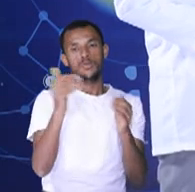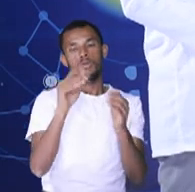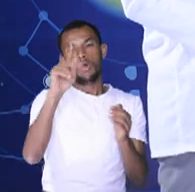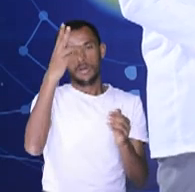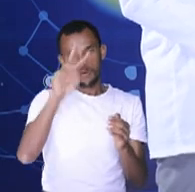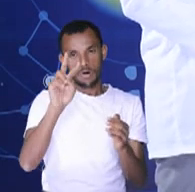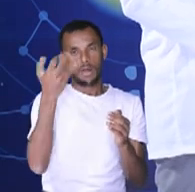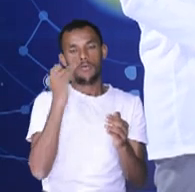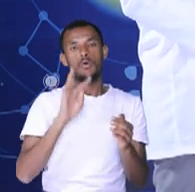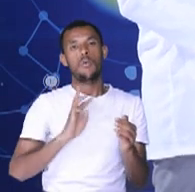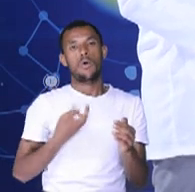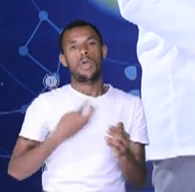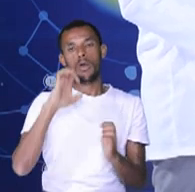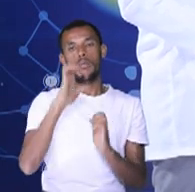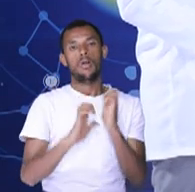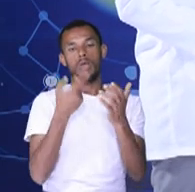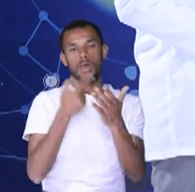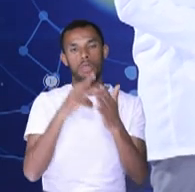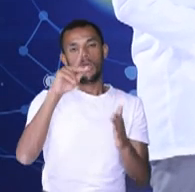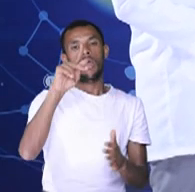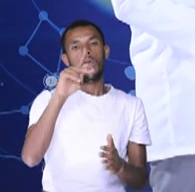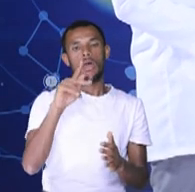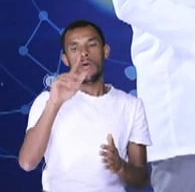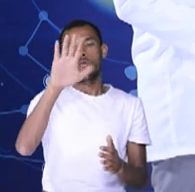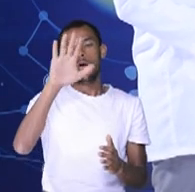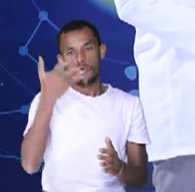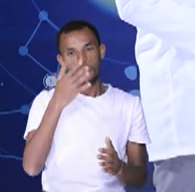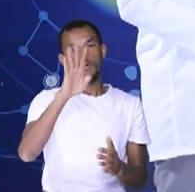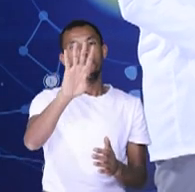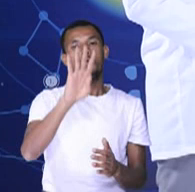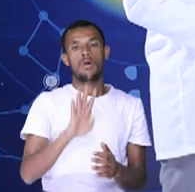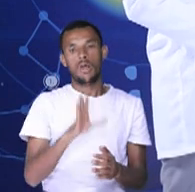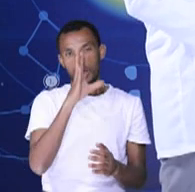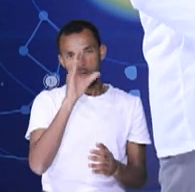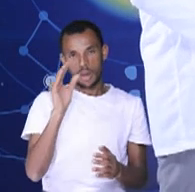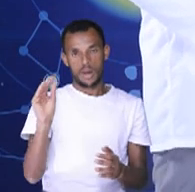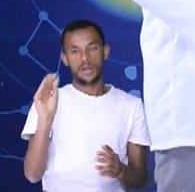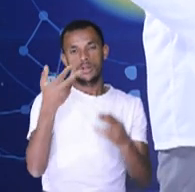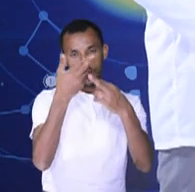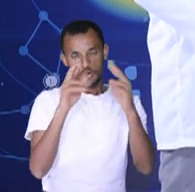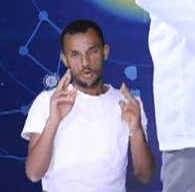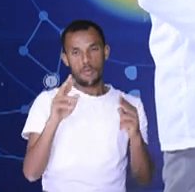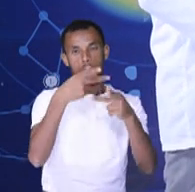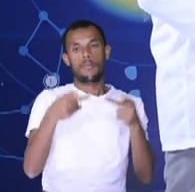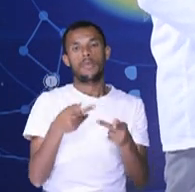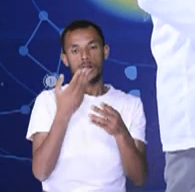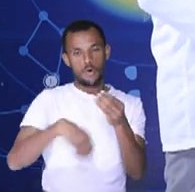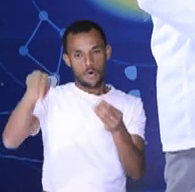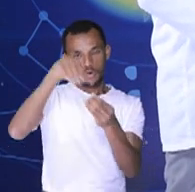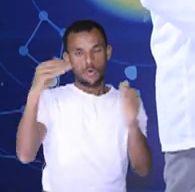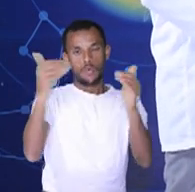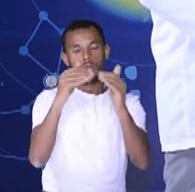K squared. So, if we evaluate here, K is 5 over 4. And the ratio of a perimeter is